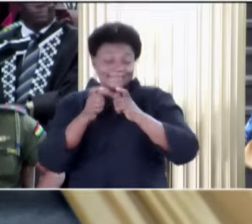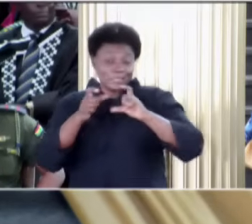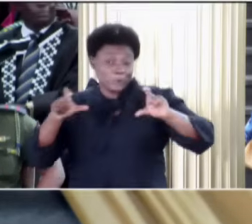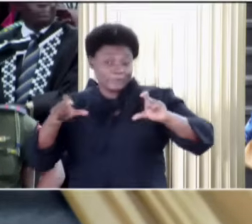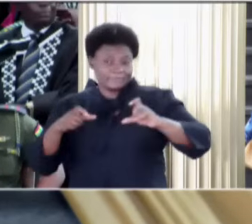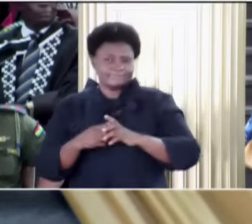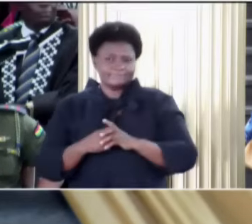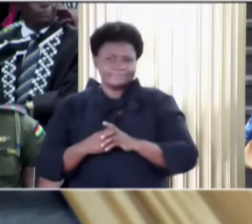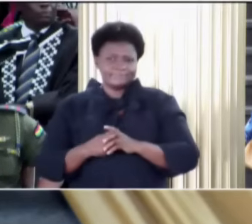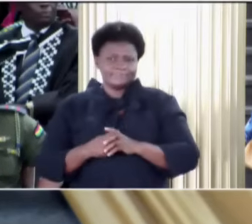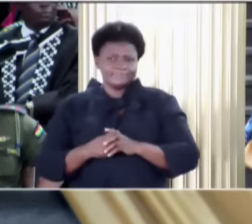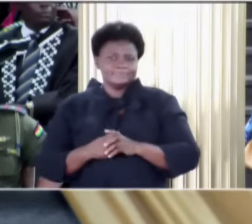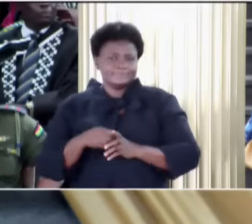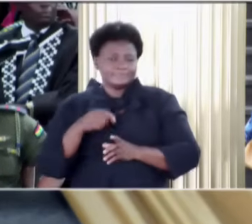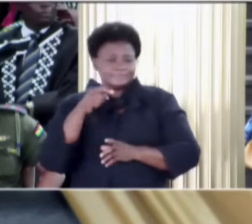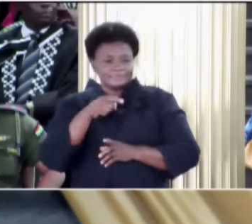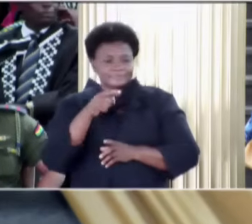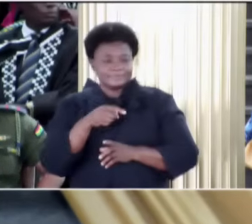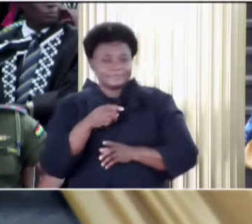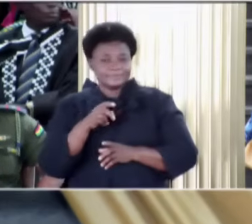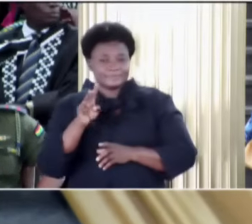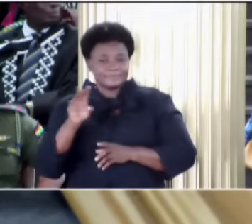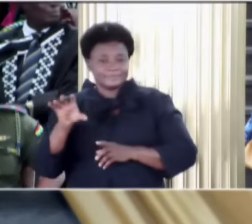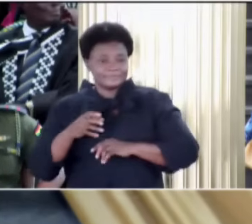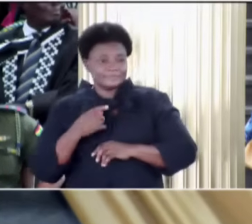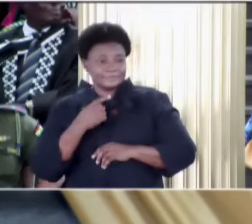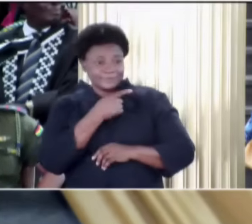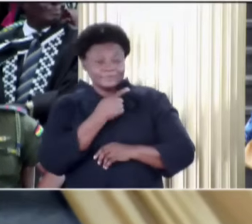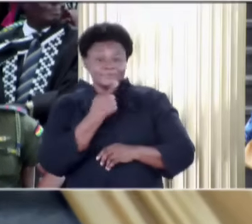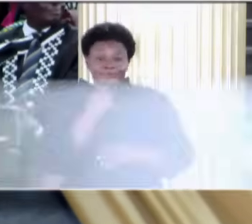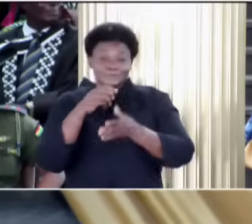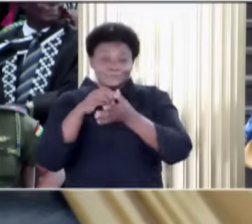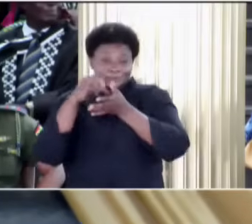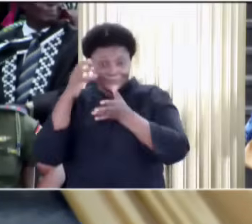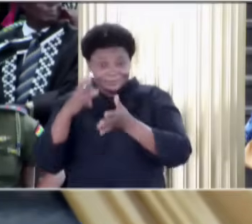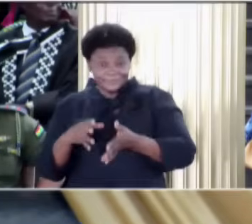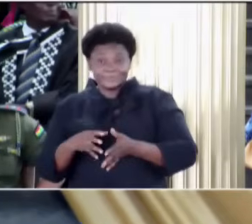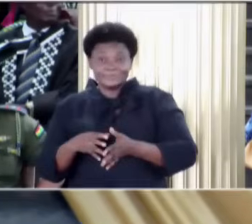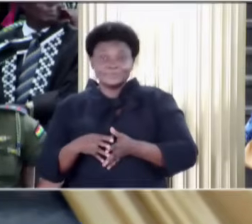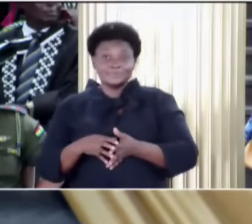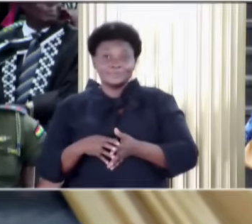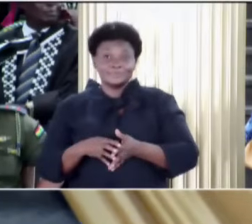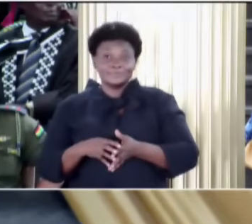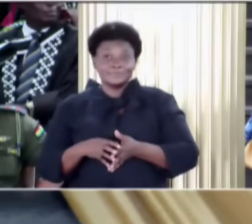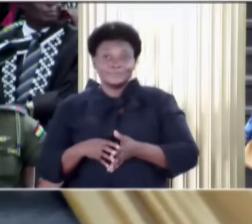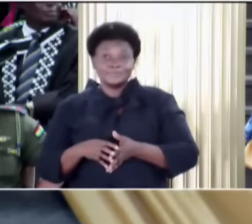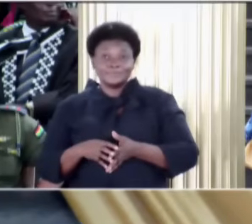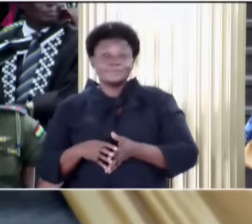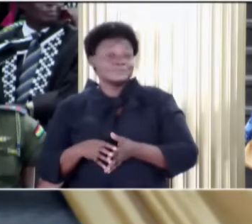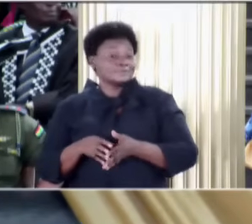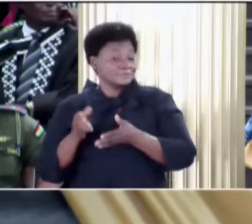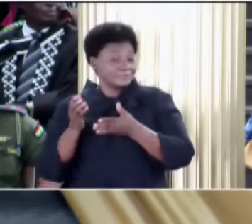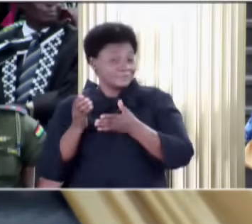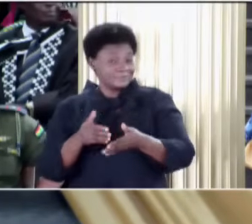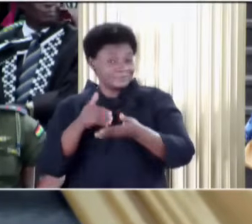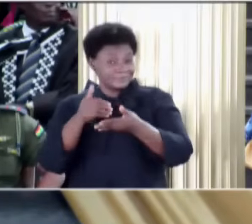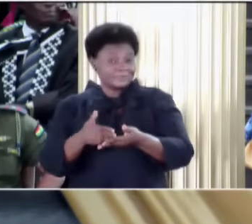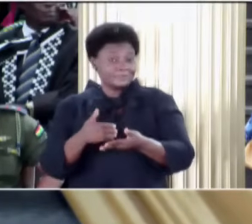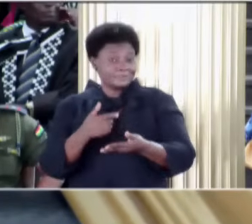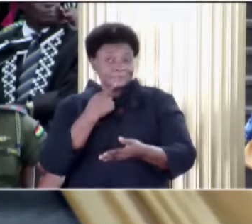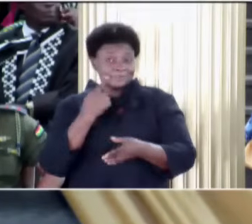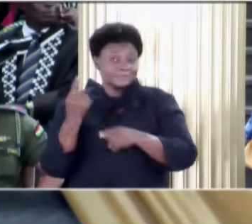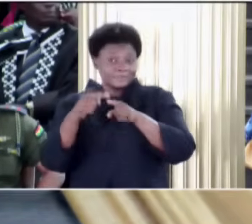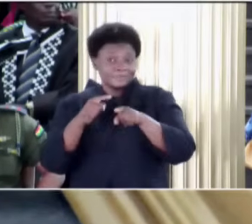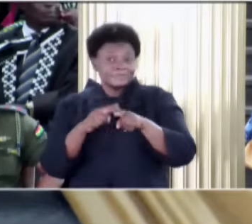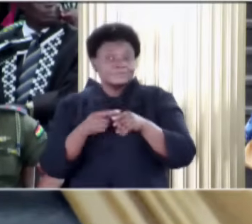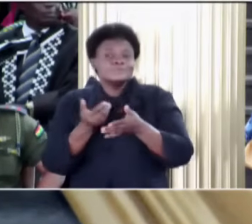this will excite our Vice Chancellor as a student breaking the frontiers to come into new areas